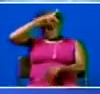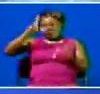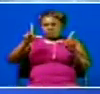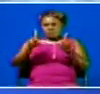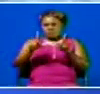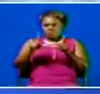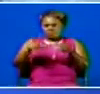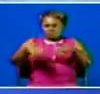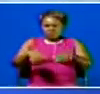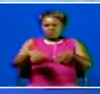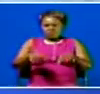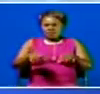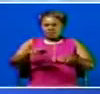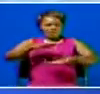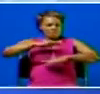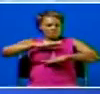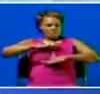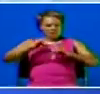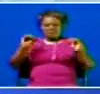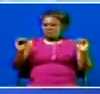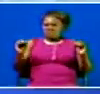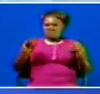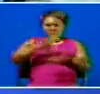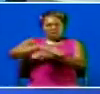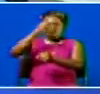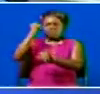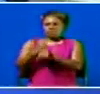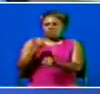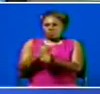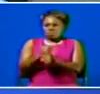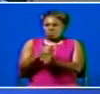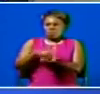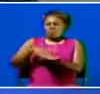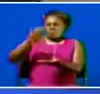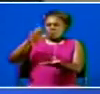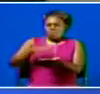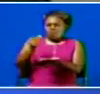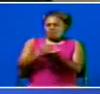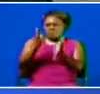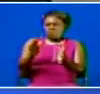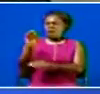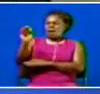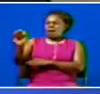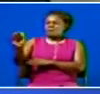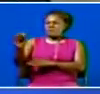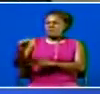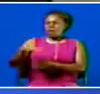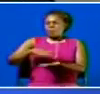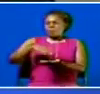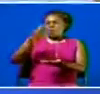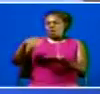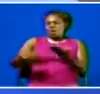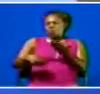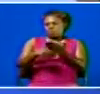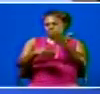or diploma may not be enough to land you a job. More and more employers are asking for additional